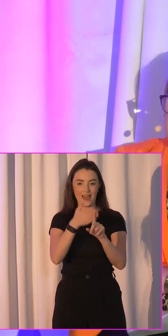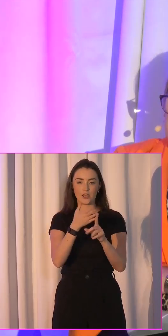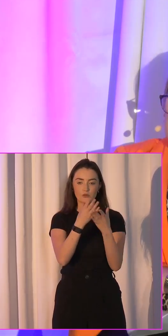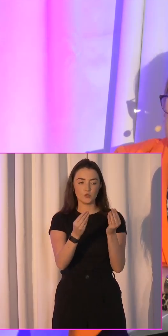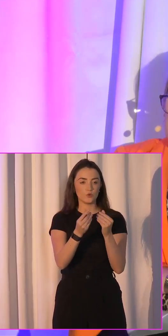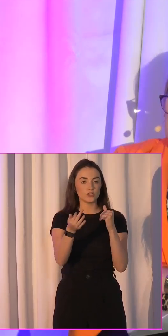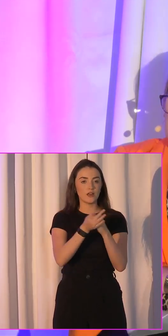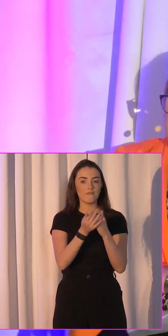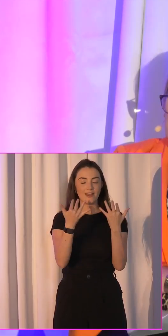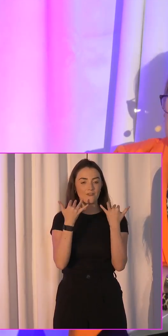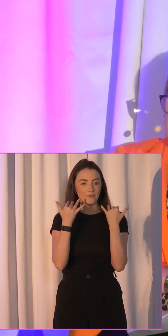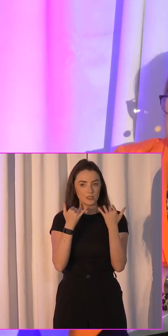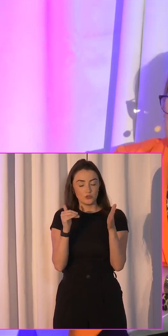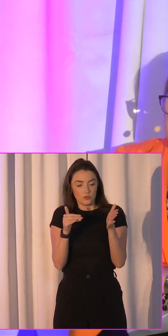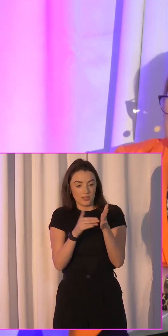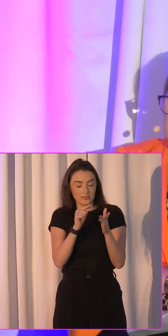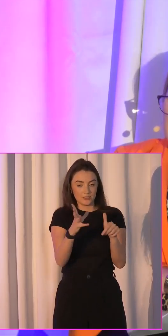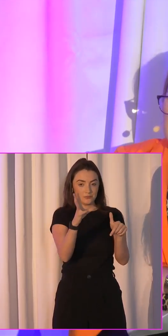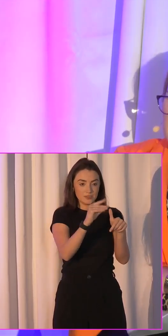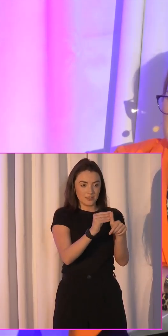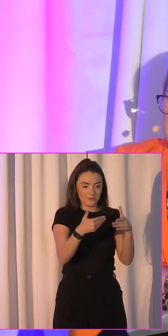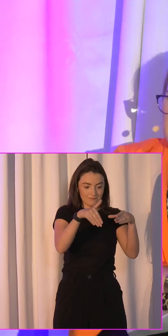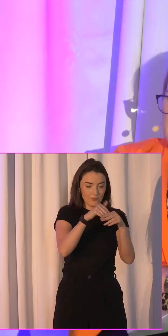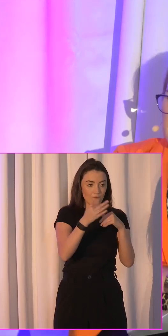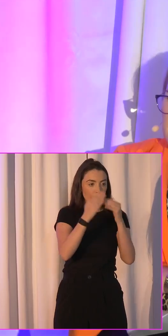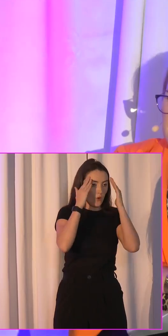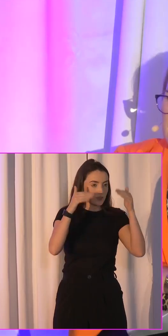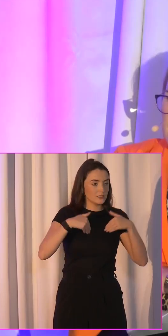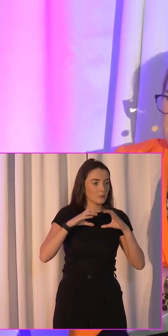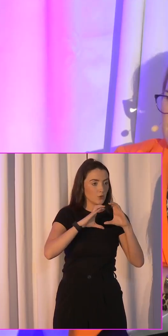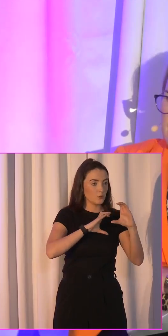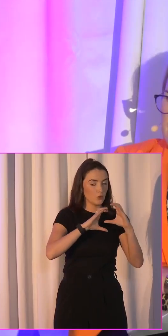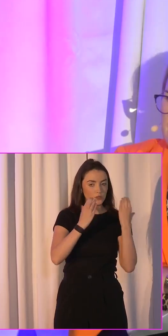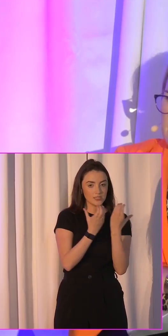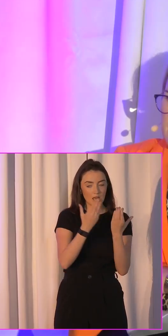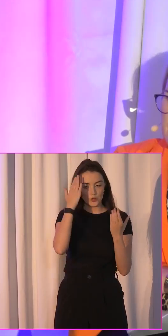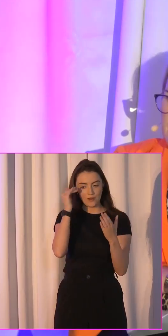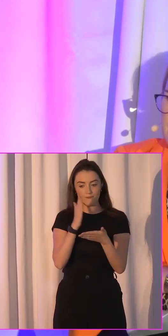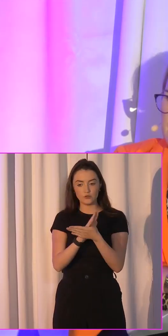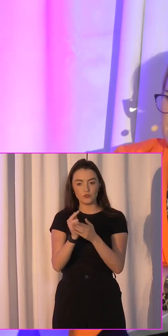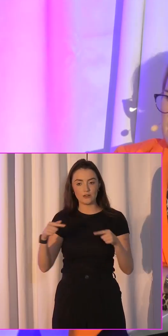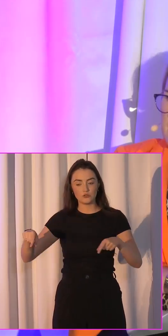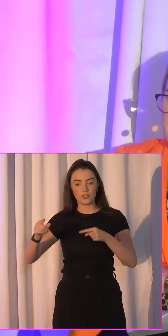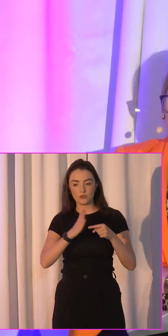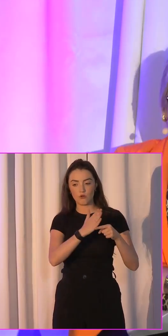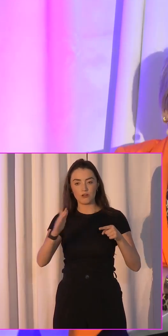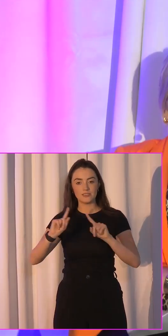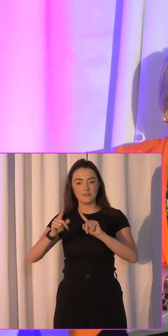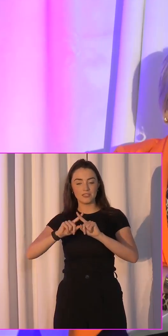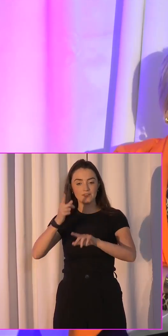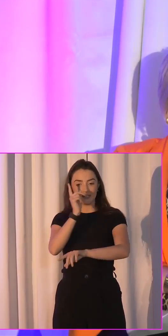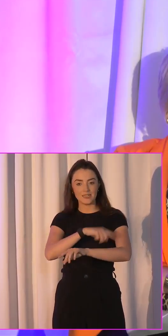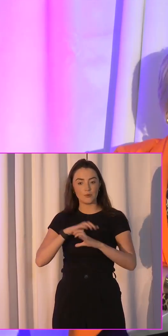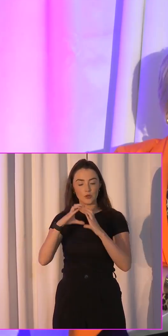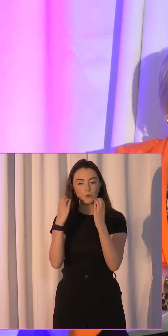information. So we can, while those are specific insights from the autism community, I know there'll be shared challenges across so many disabled communities in